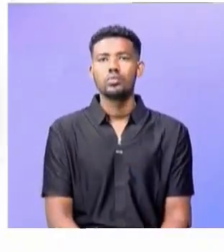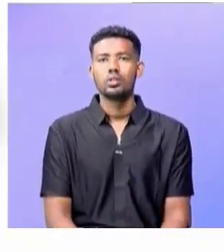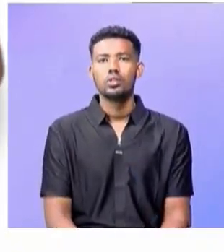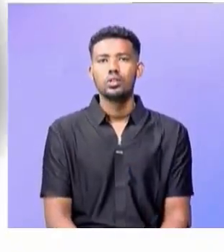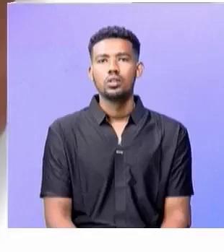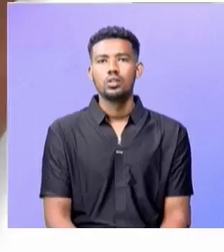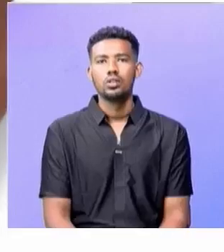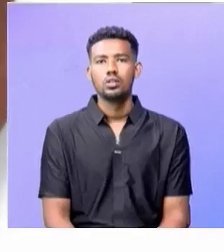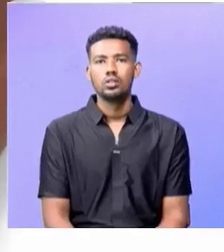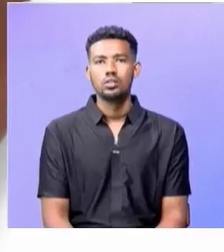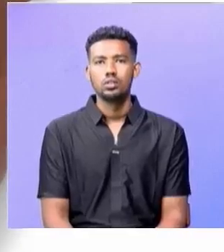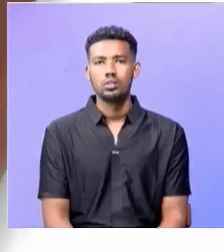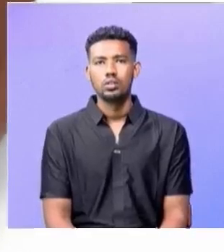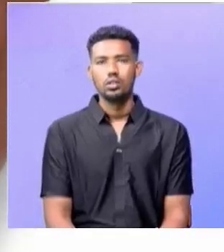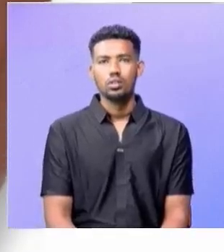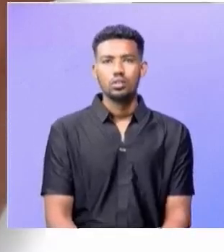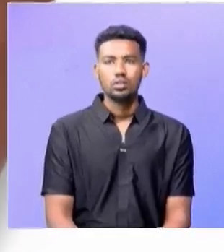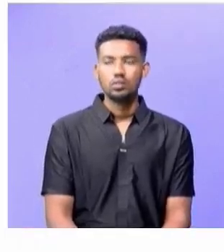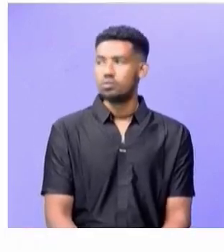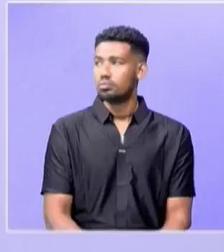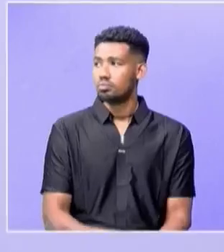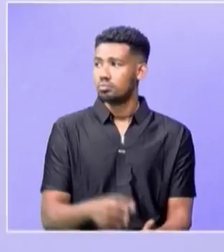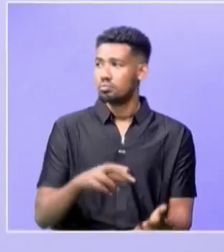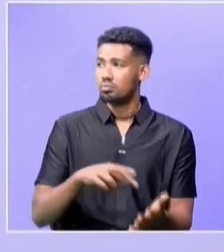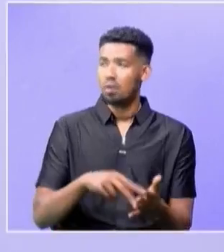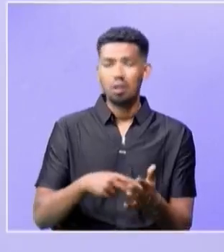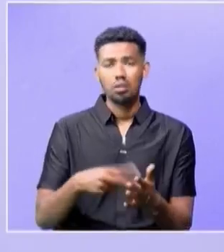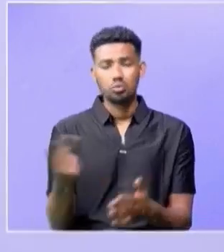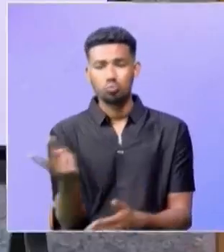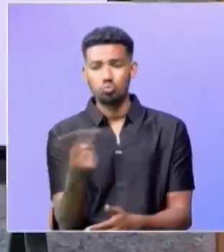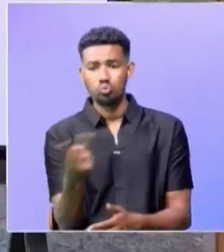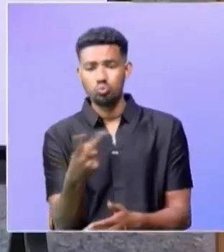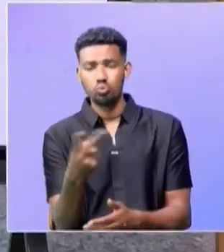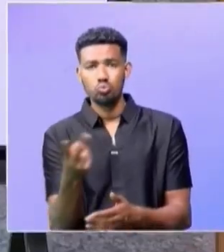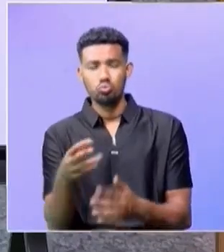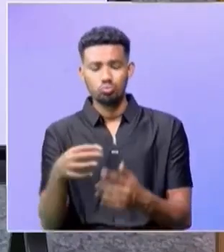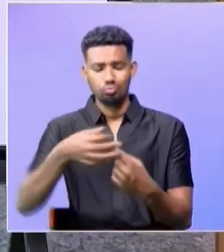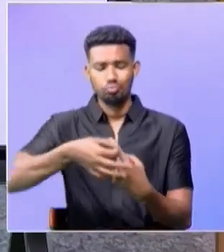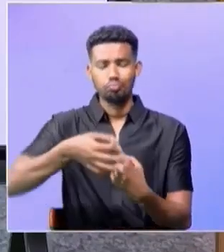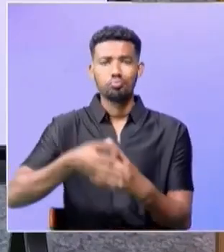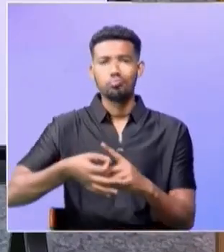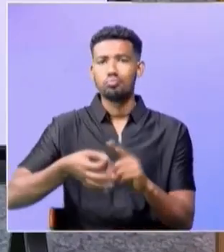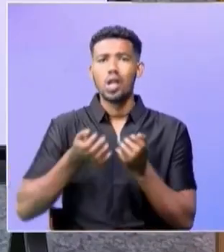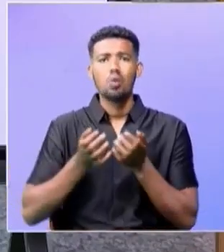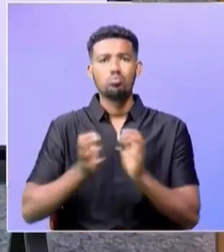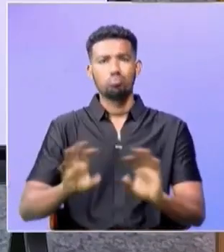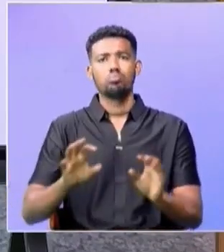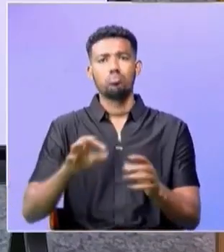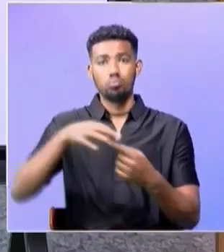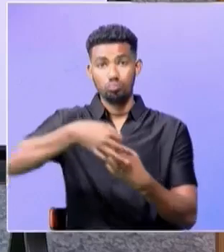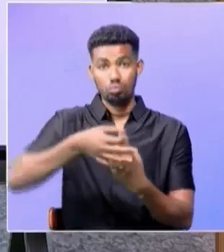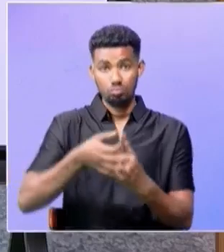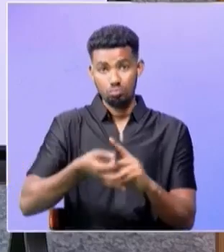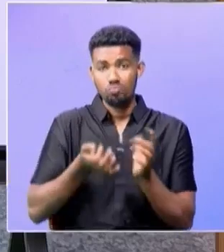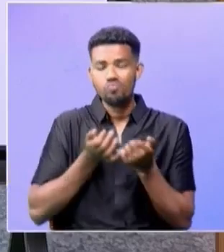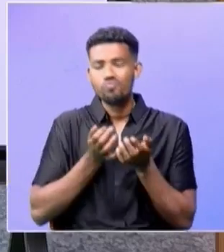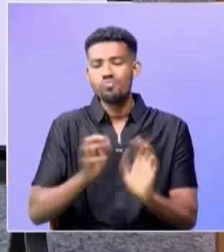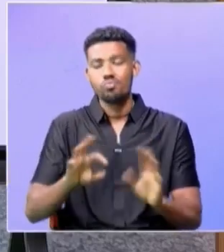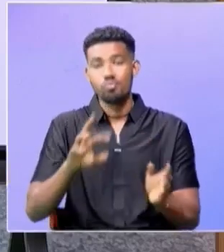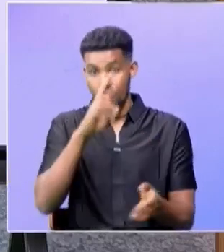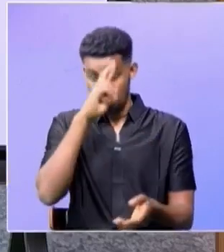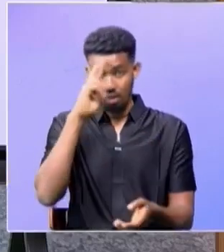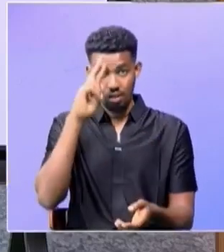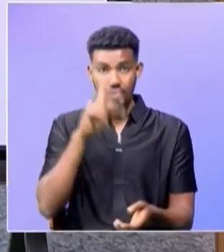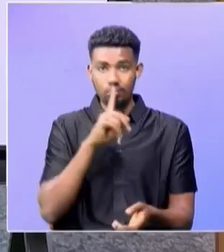too. Means both of you don't like banana. Both of you don't like banana.